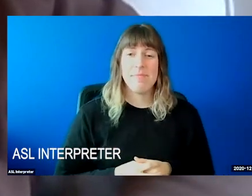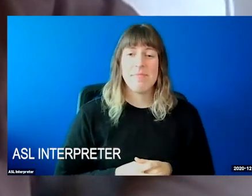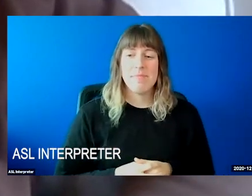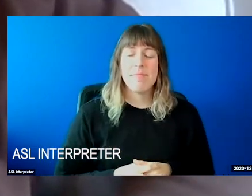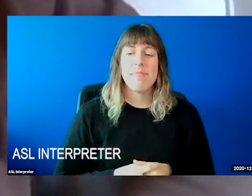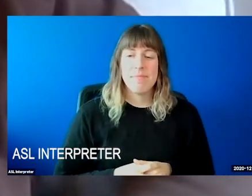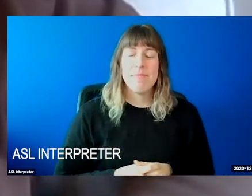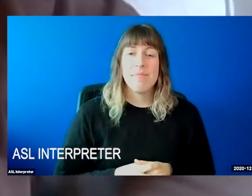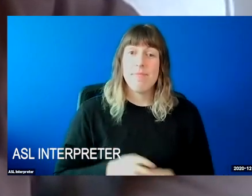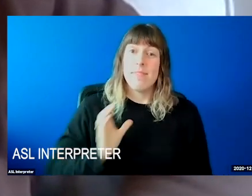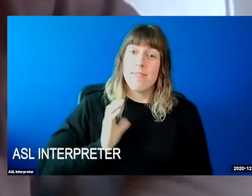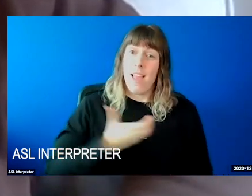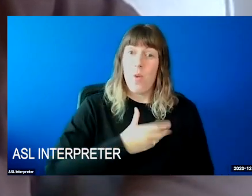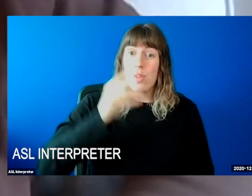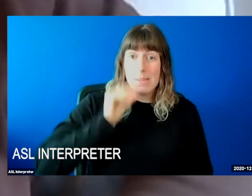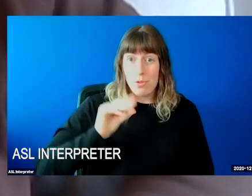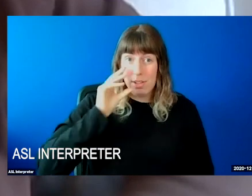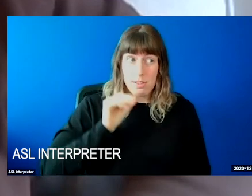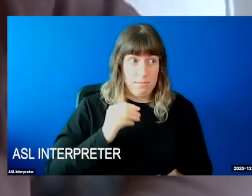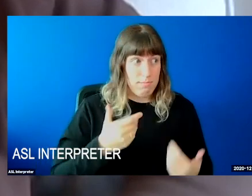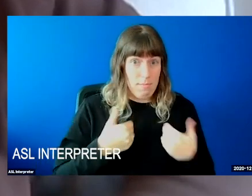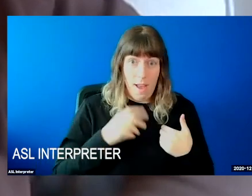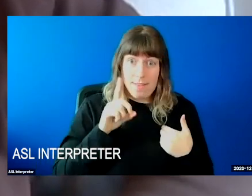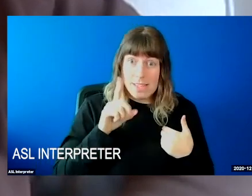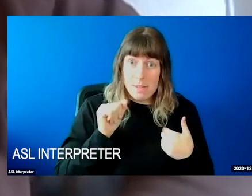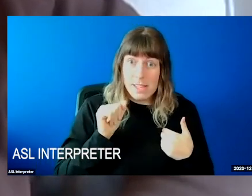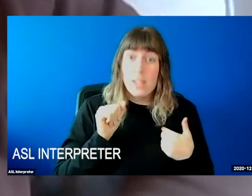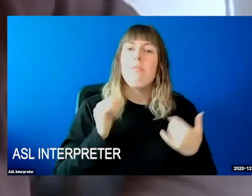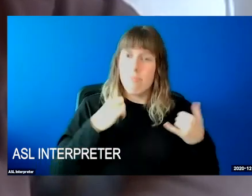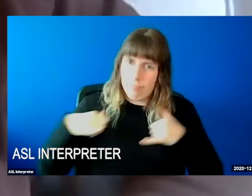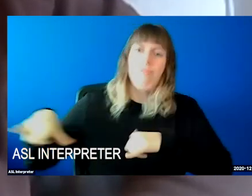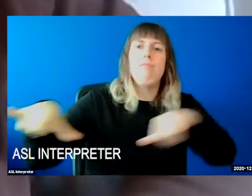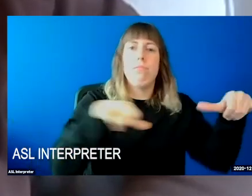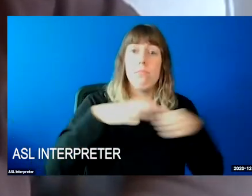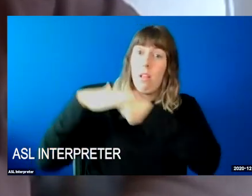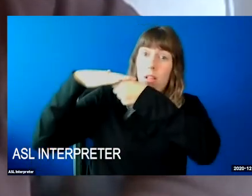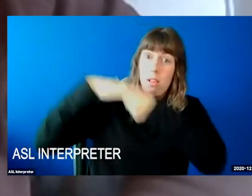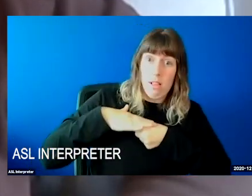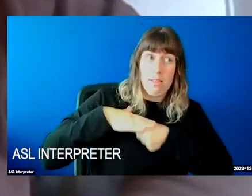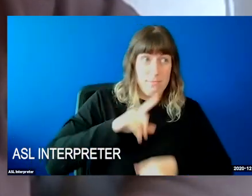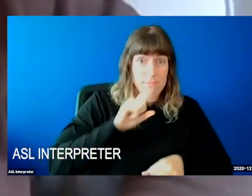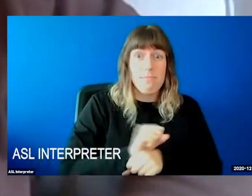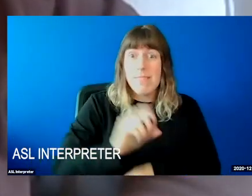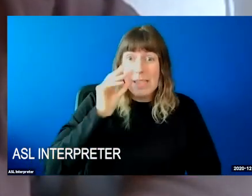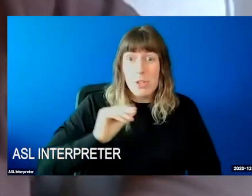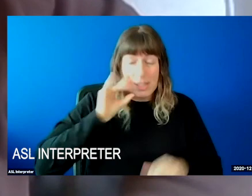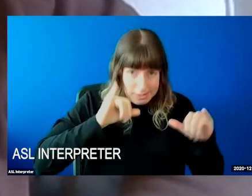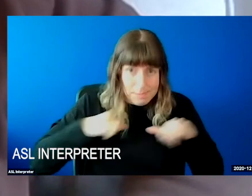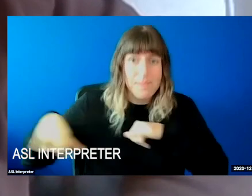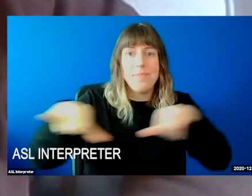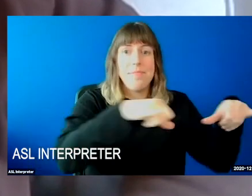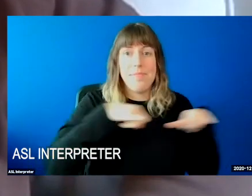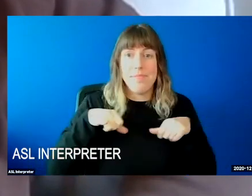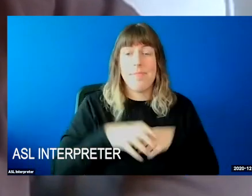you. But that experience of living with a disability, the fact that oppression